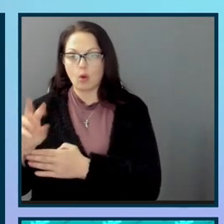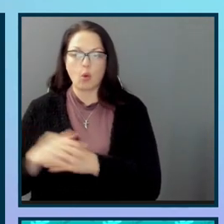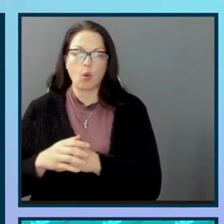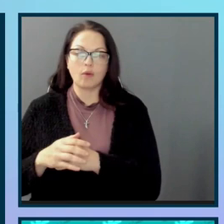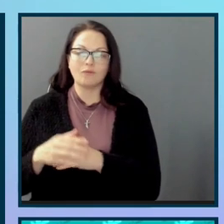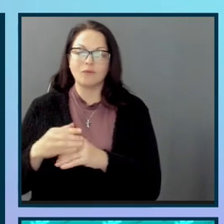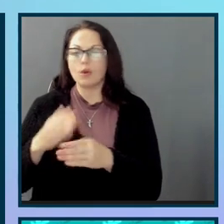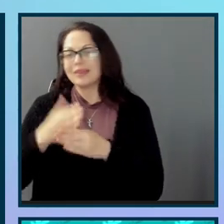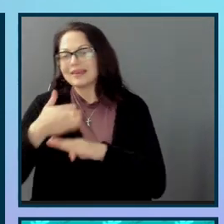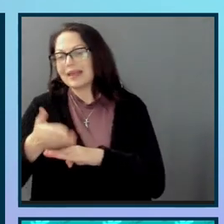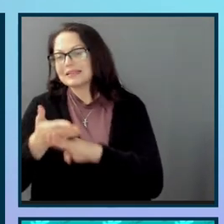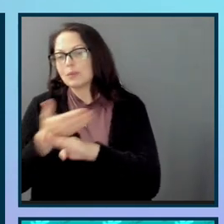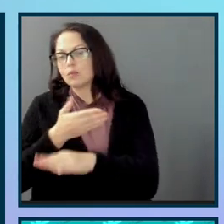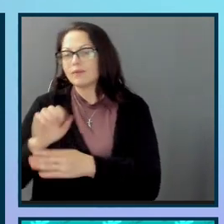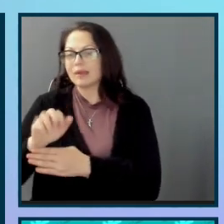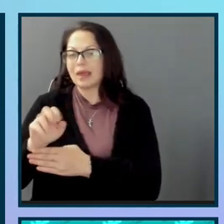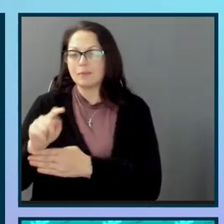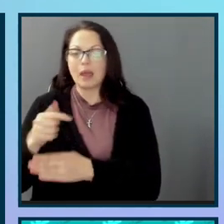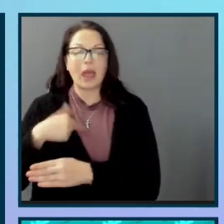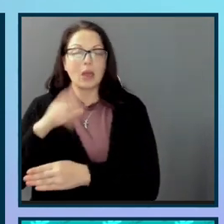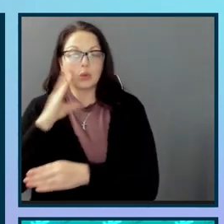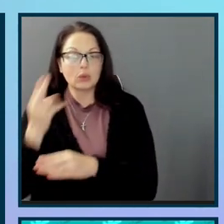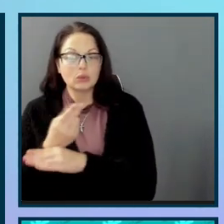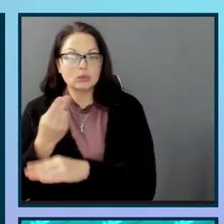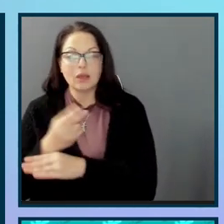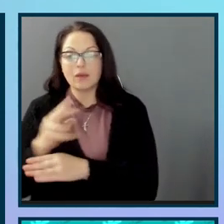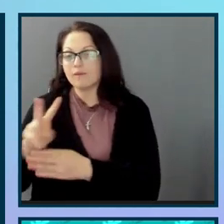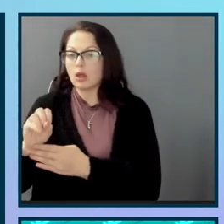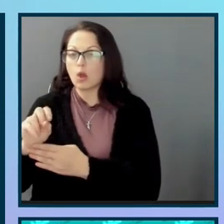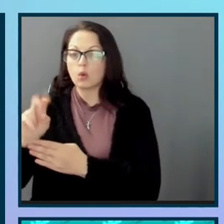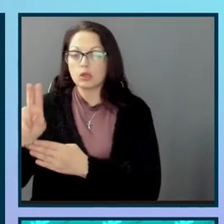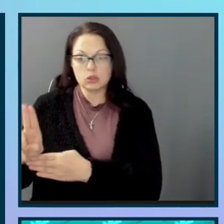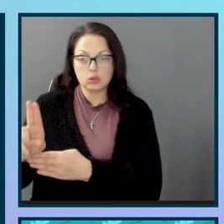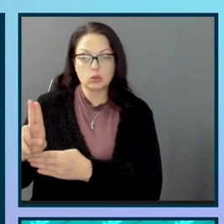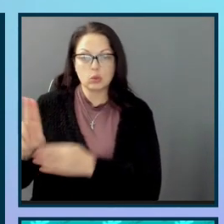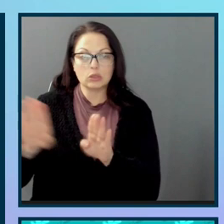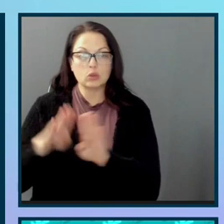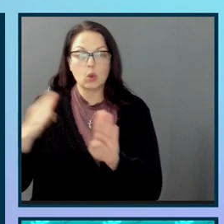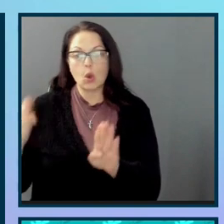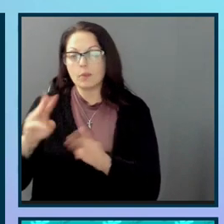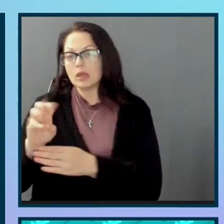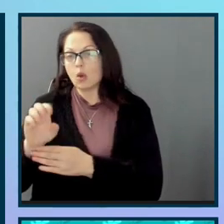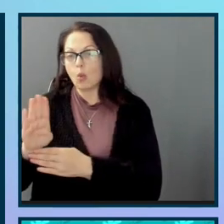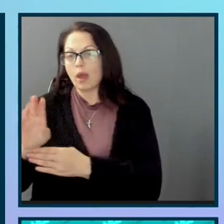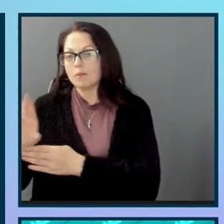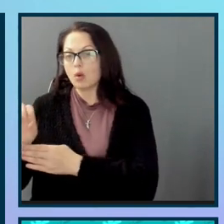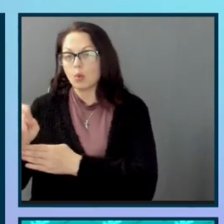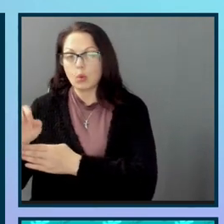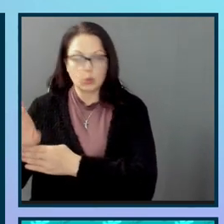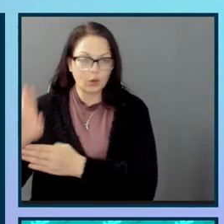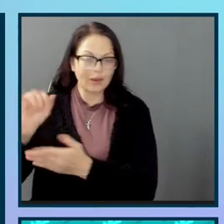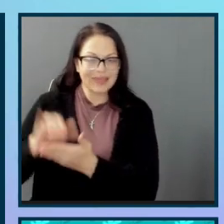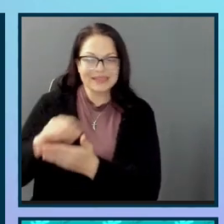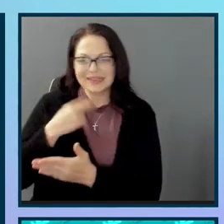I'll also be using VOU to open the web rotor, and web rotor is a VoiceOver thing